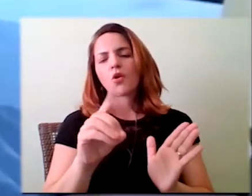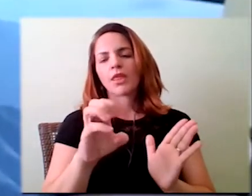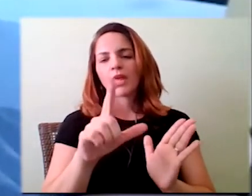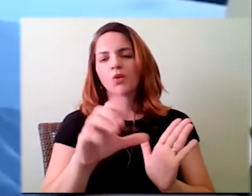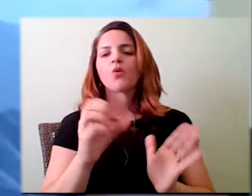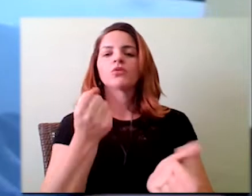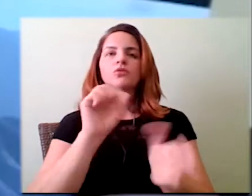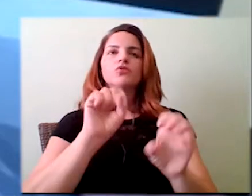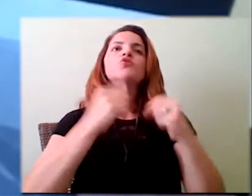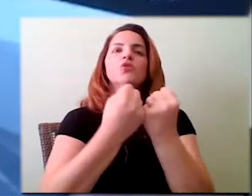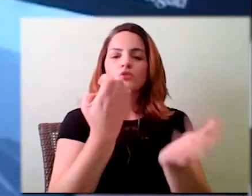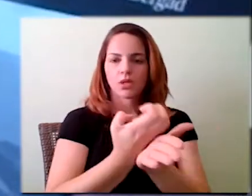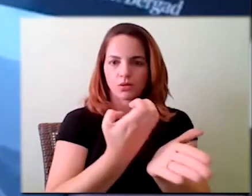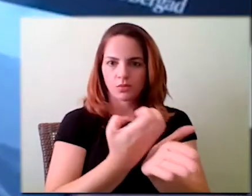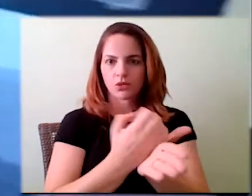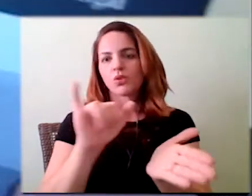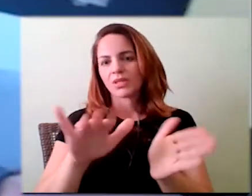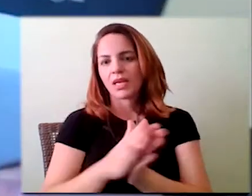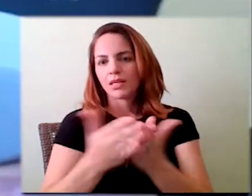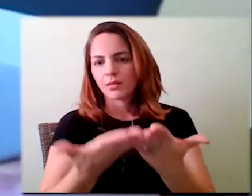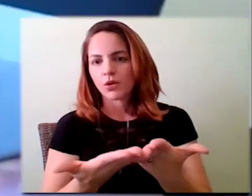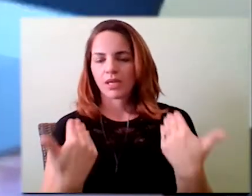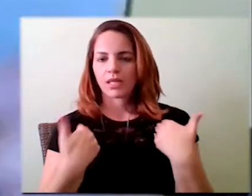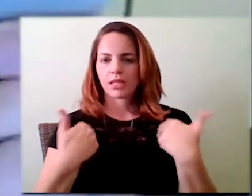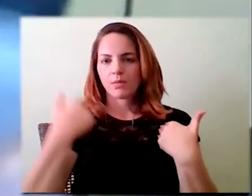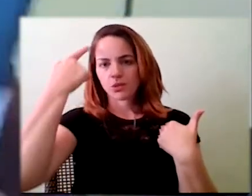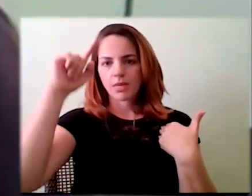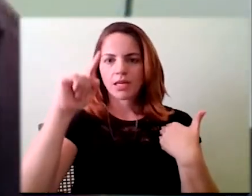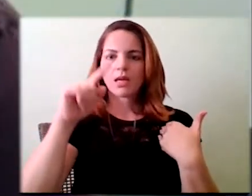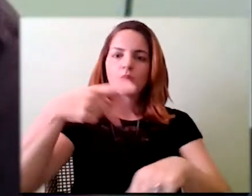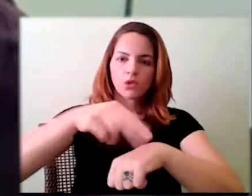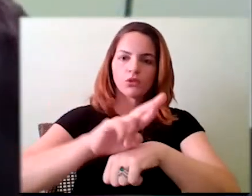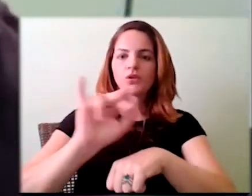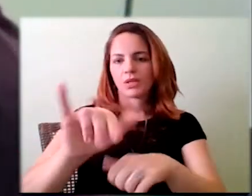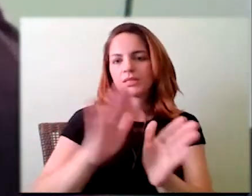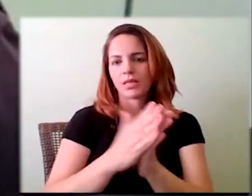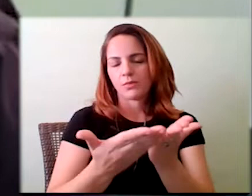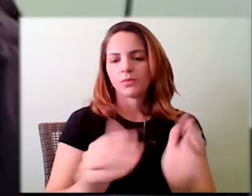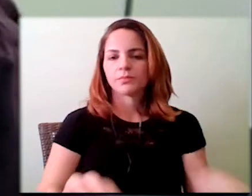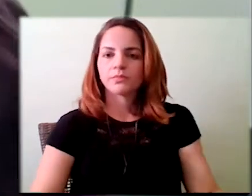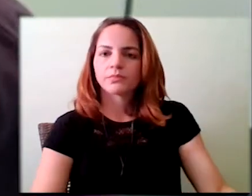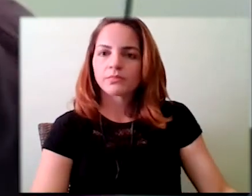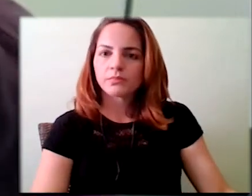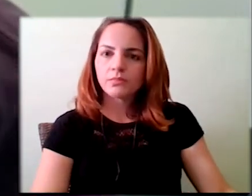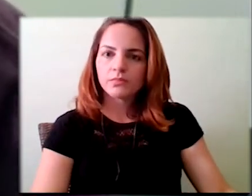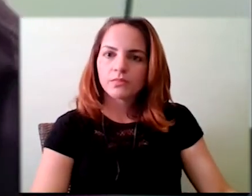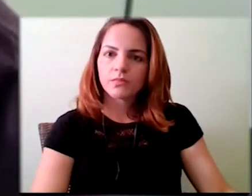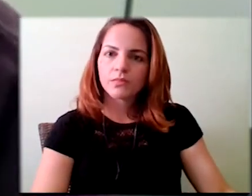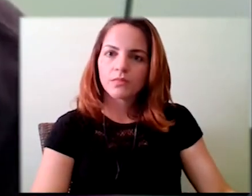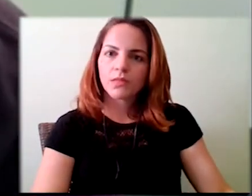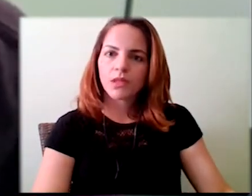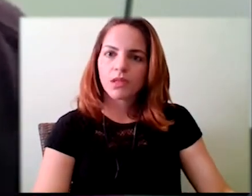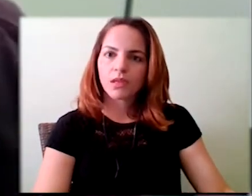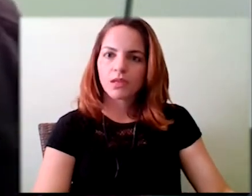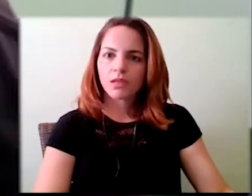about the agricultural economy in Puerto Rico during this era, there you go. This one's a little bit